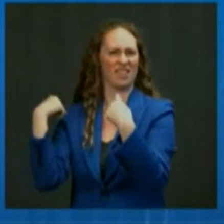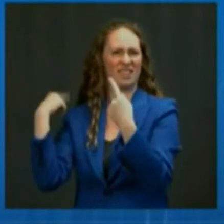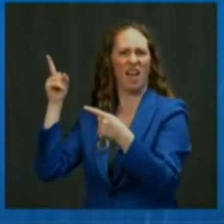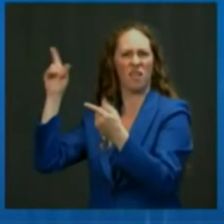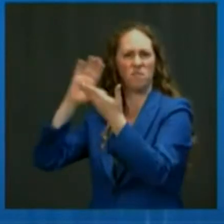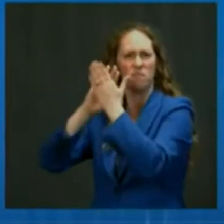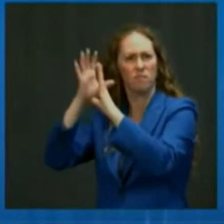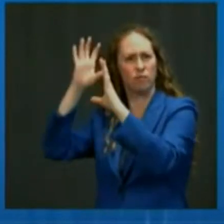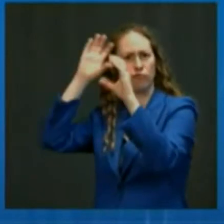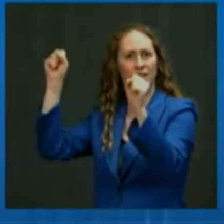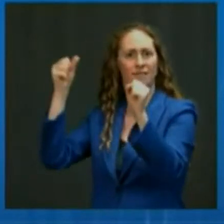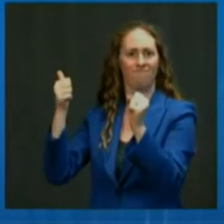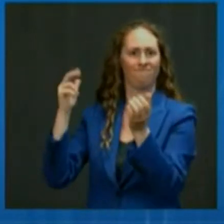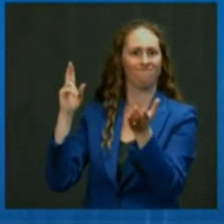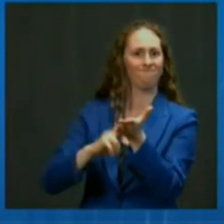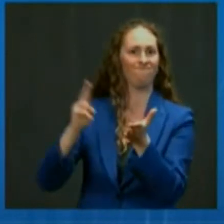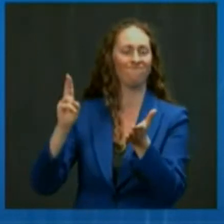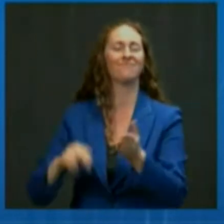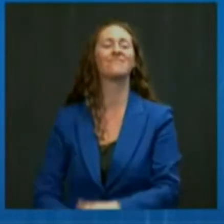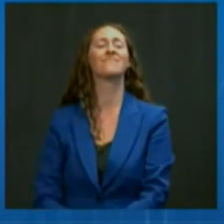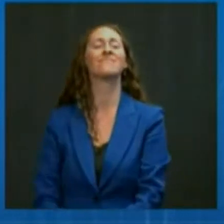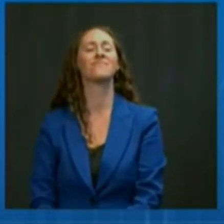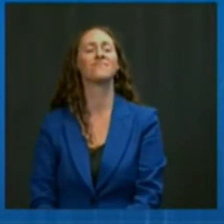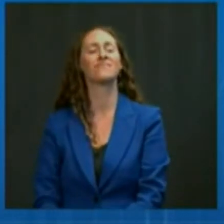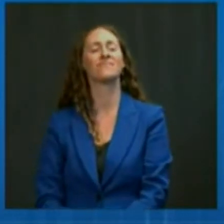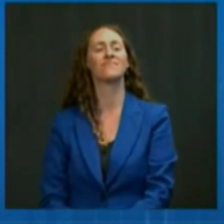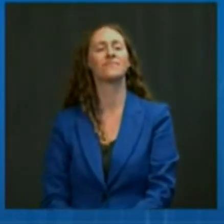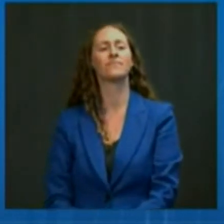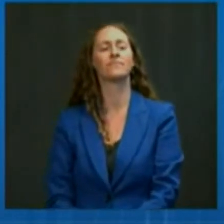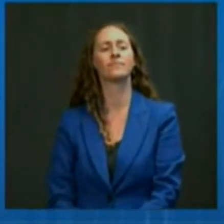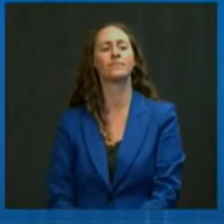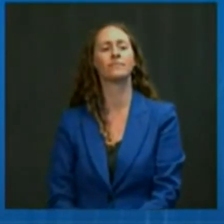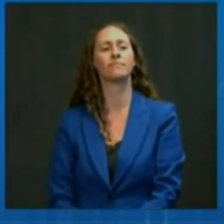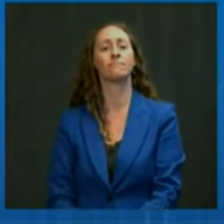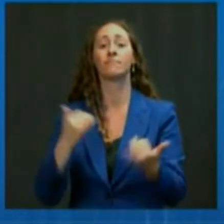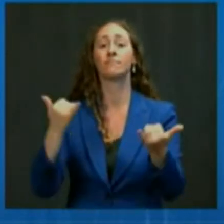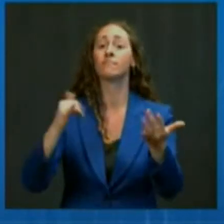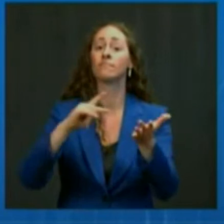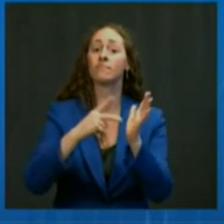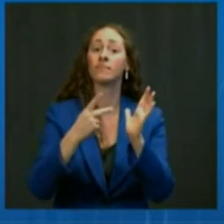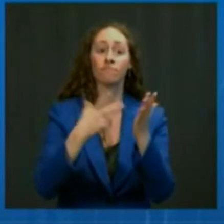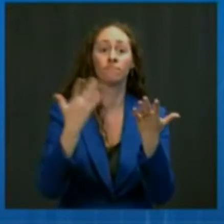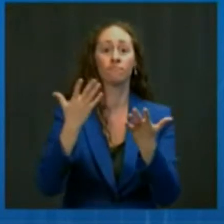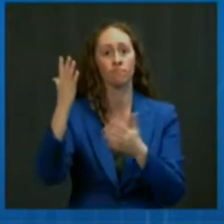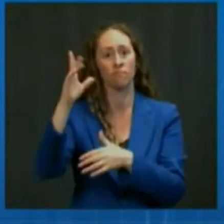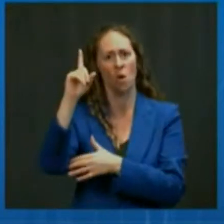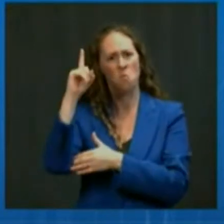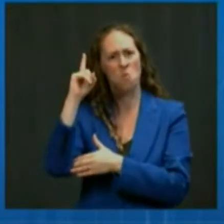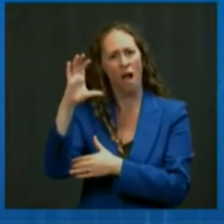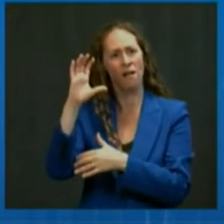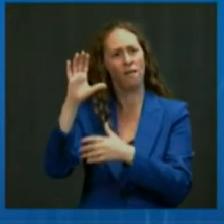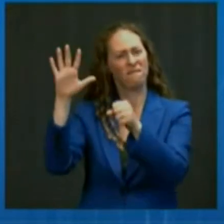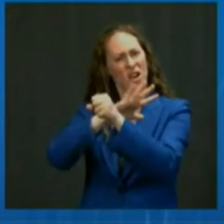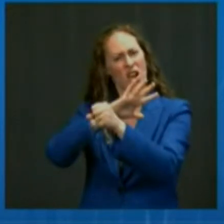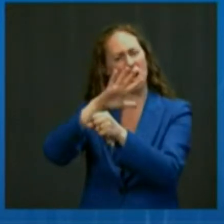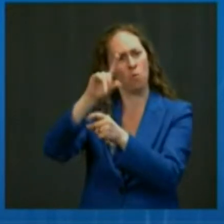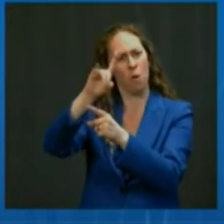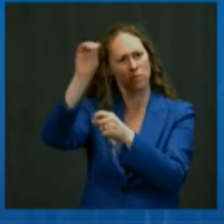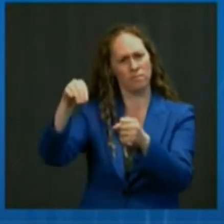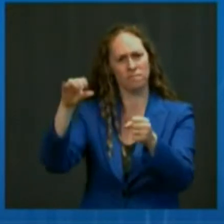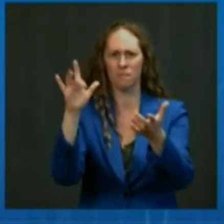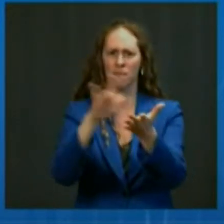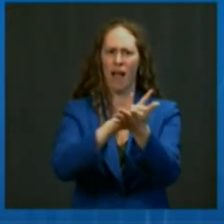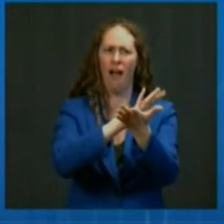Importantly, this maintains 100% federal reimbursement for state deployments of National Guard